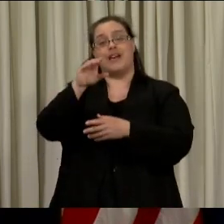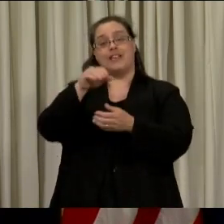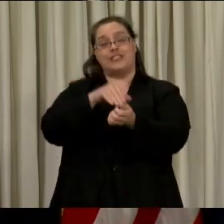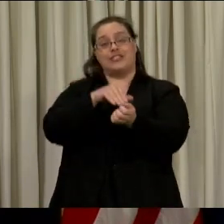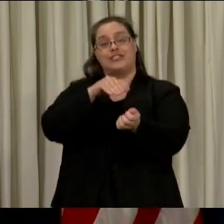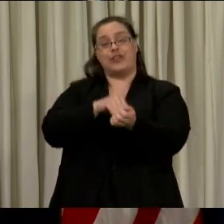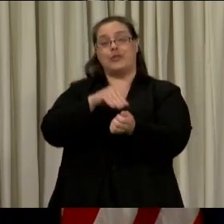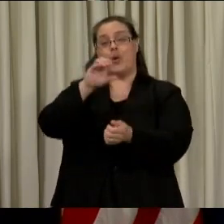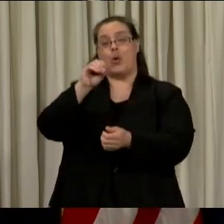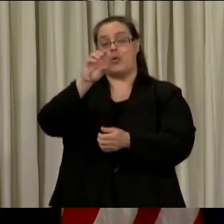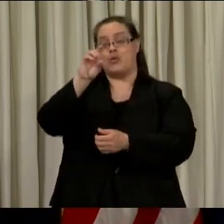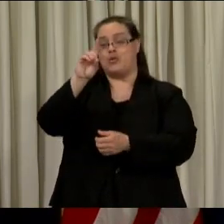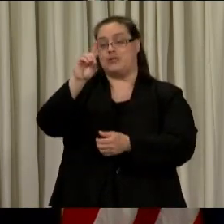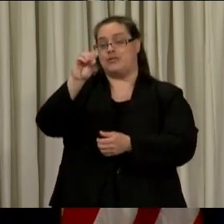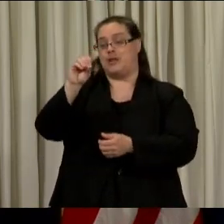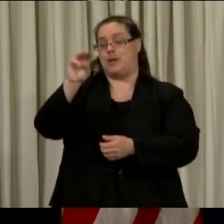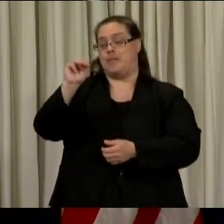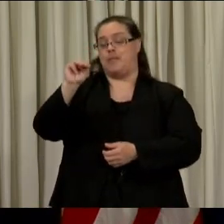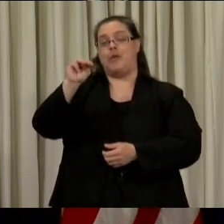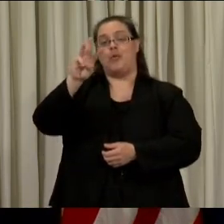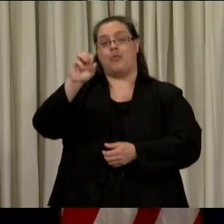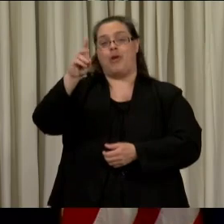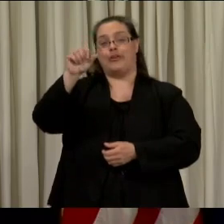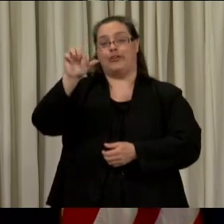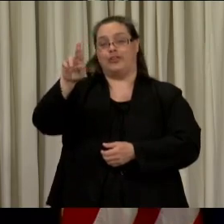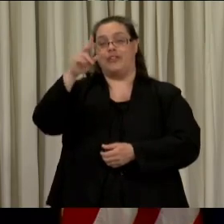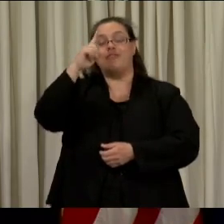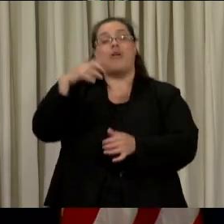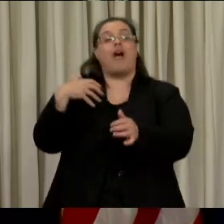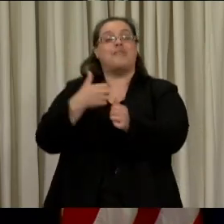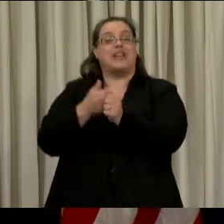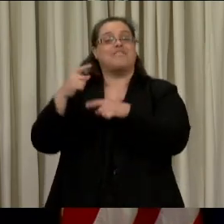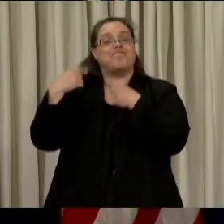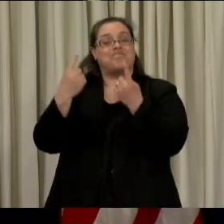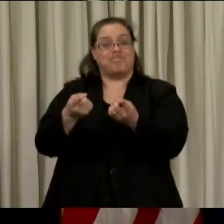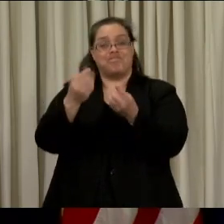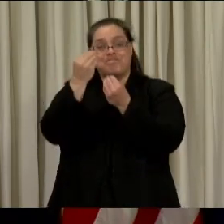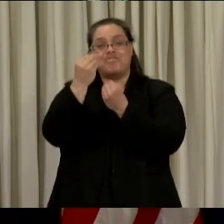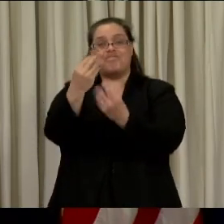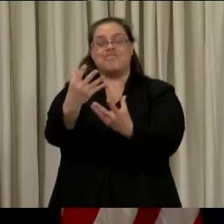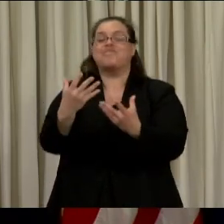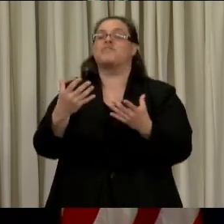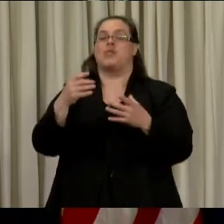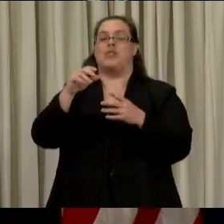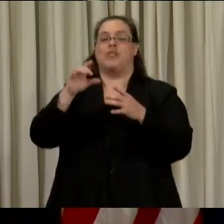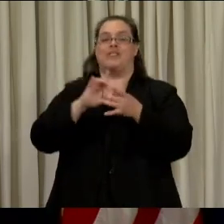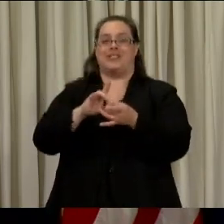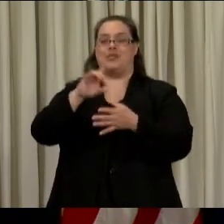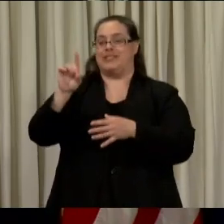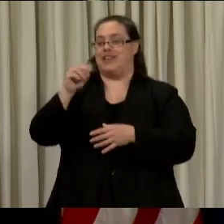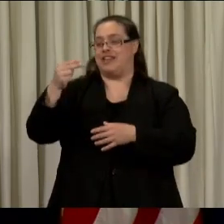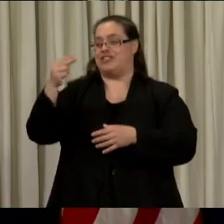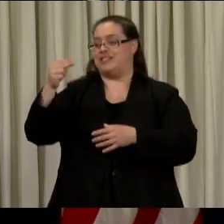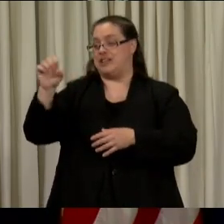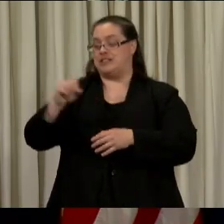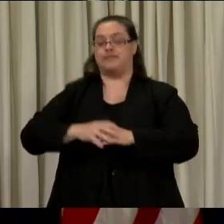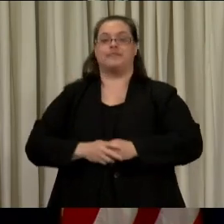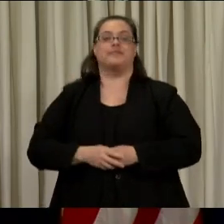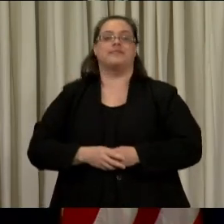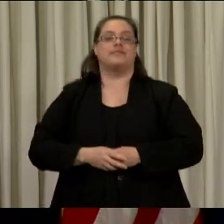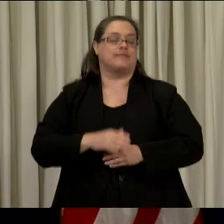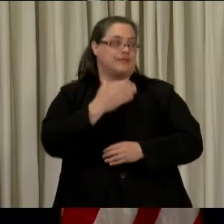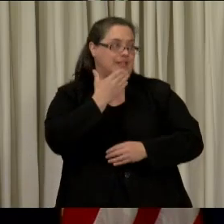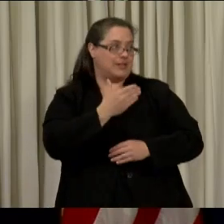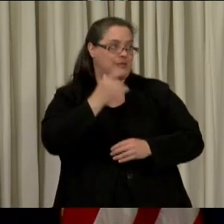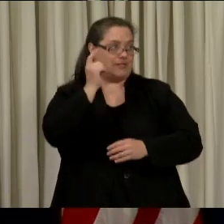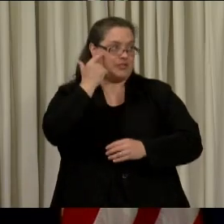of Health and Social Services. Thank you, Governor. First, let me update you on the number of cases we